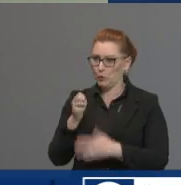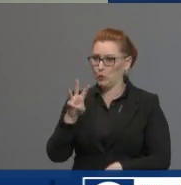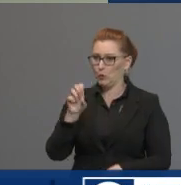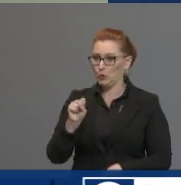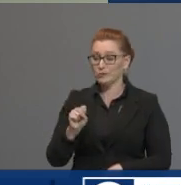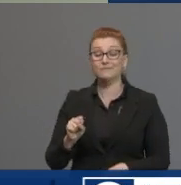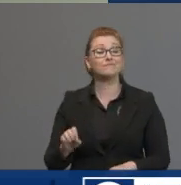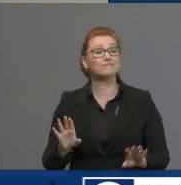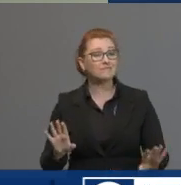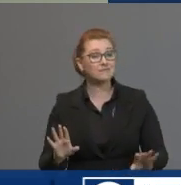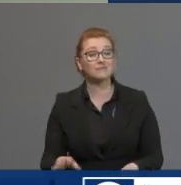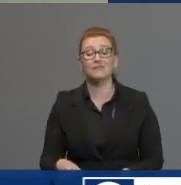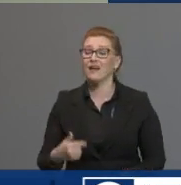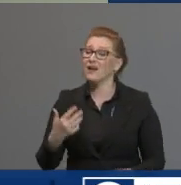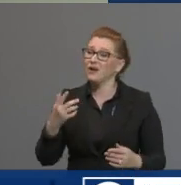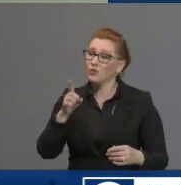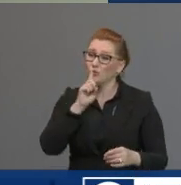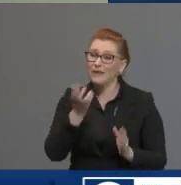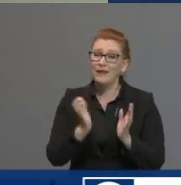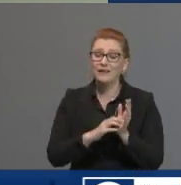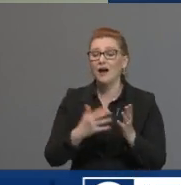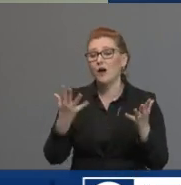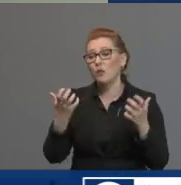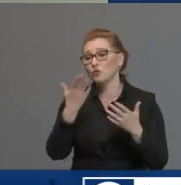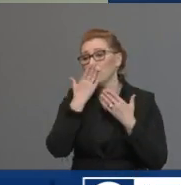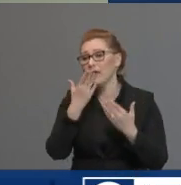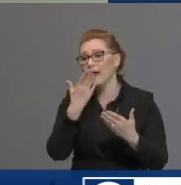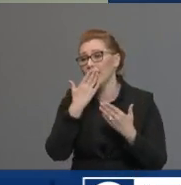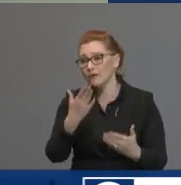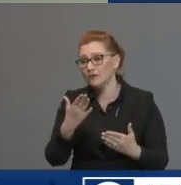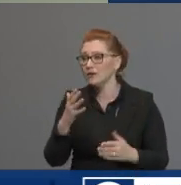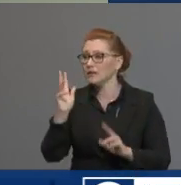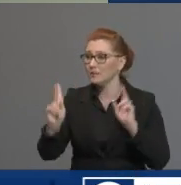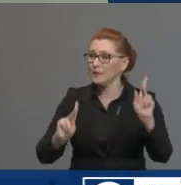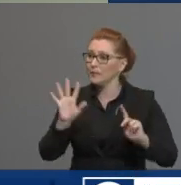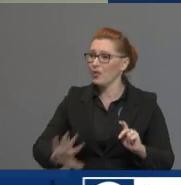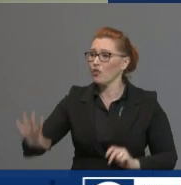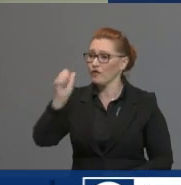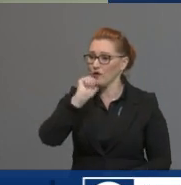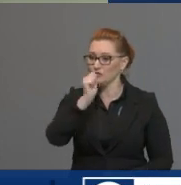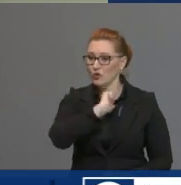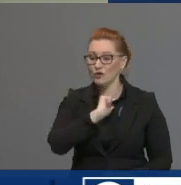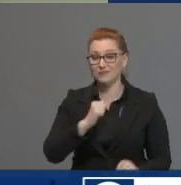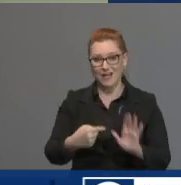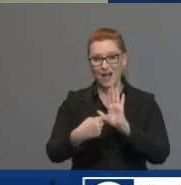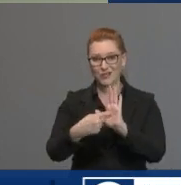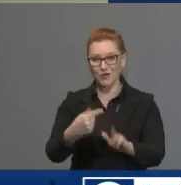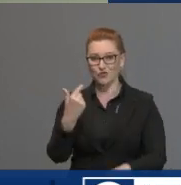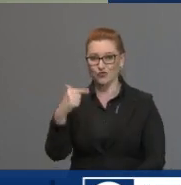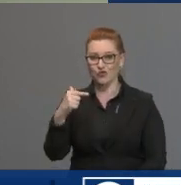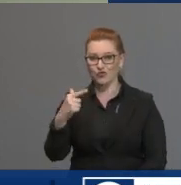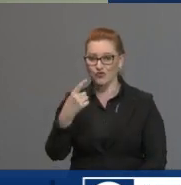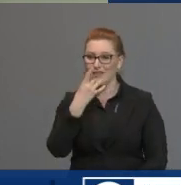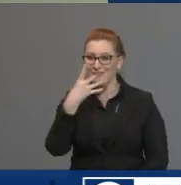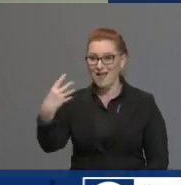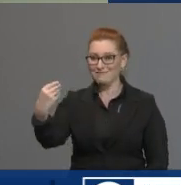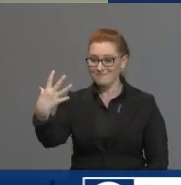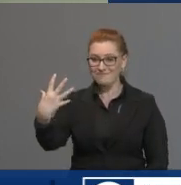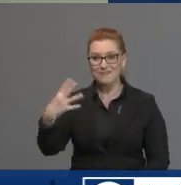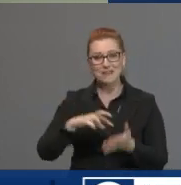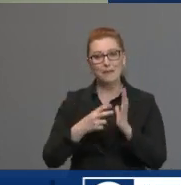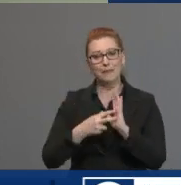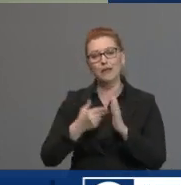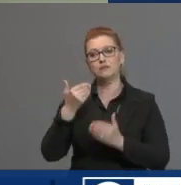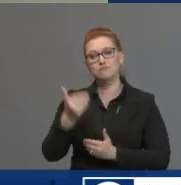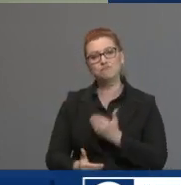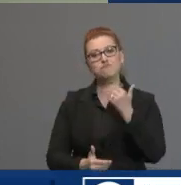just thank you so much to the people of Arizona. I showed a green light today, and it's a green light to continue to